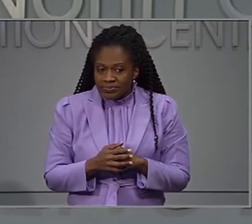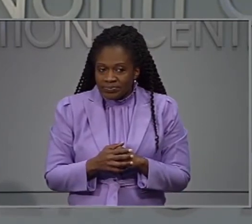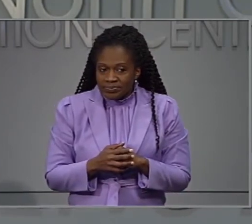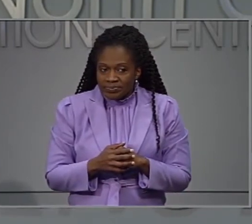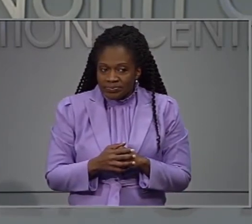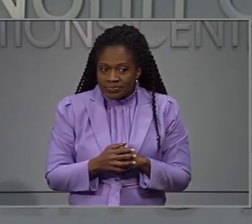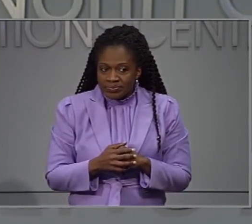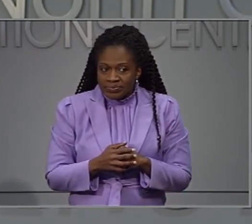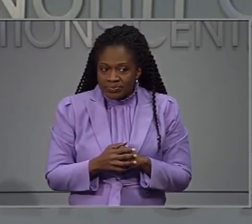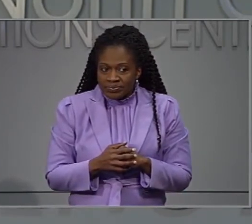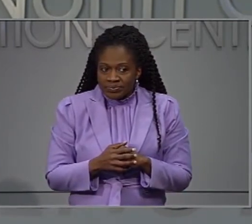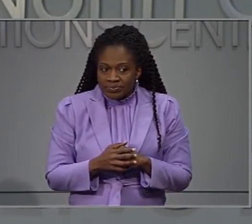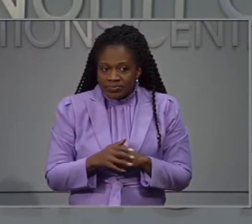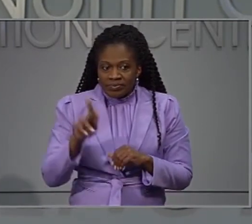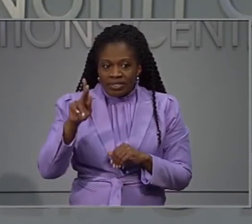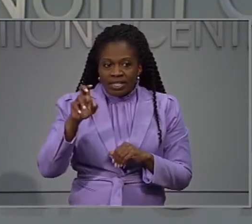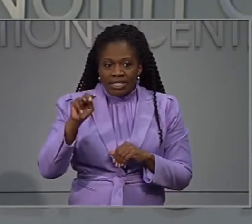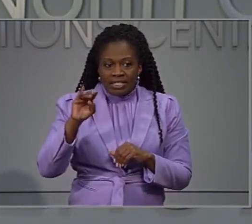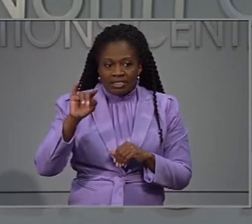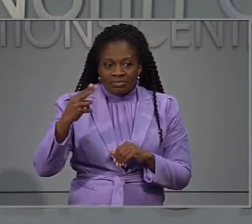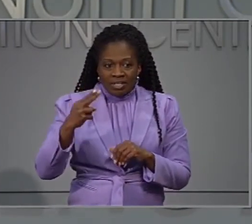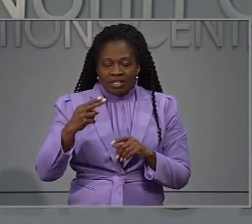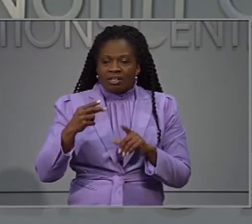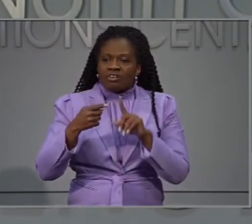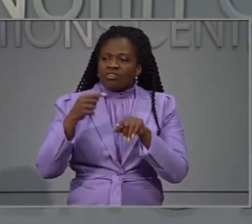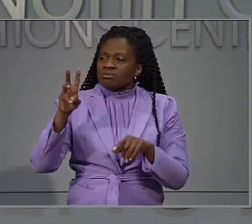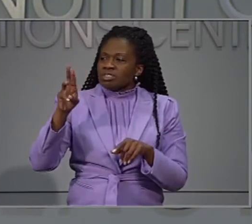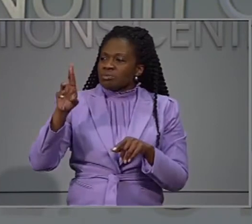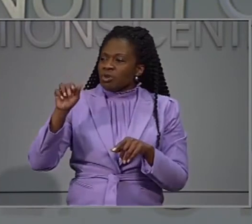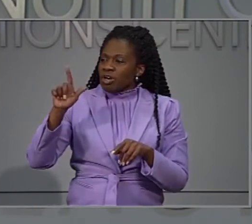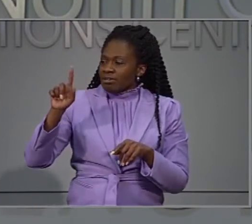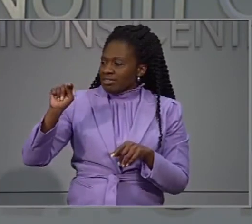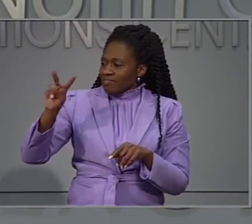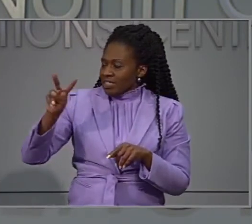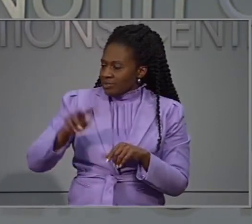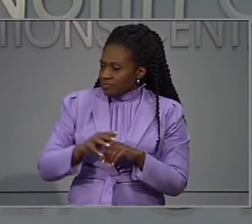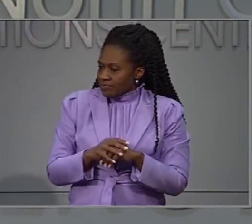Next question is from Ken Smith with WRAL-TV.